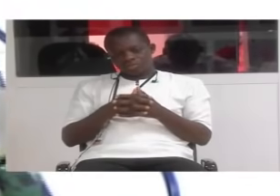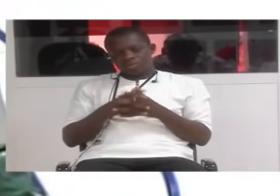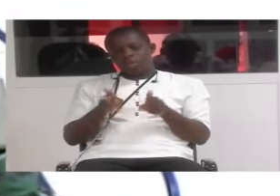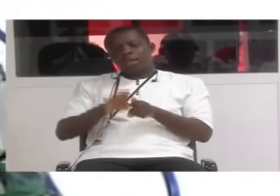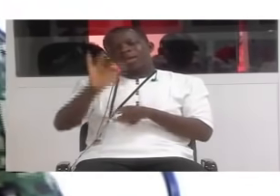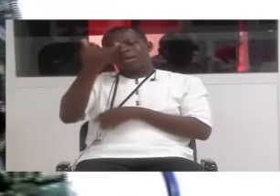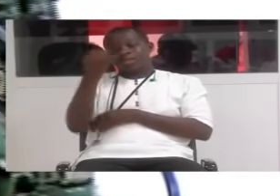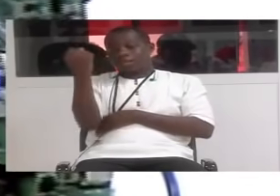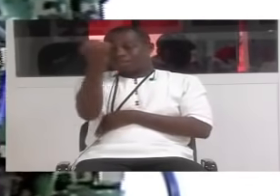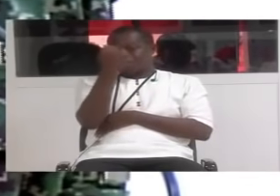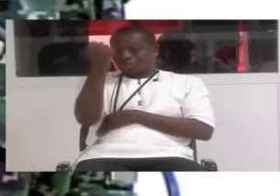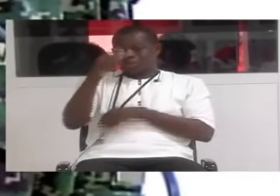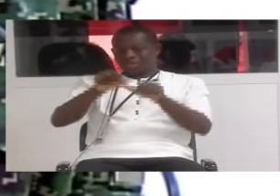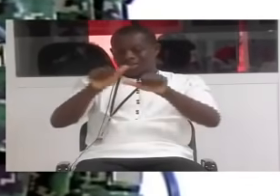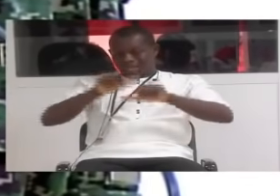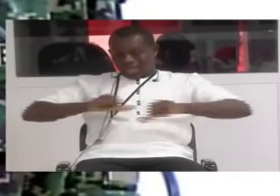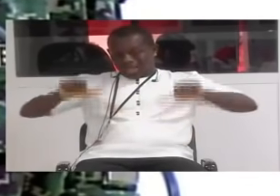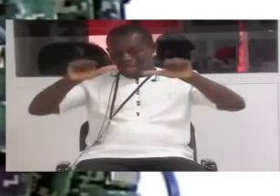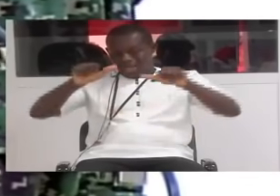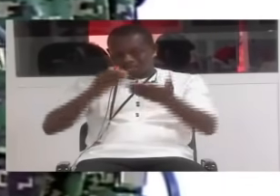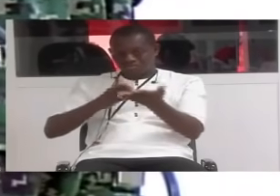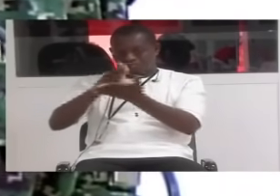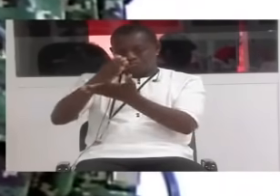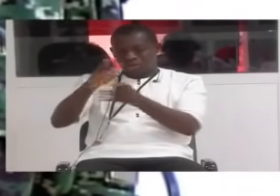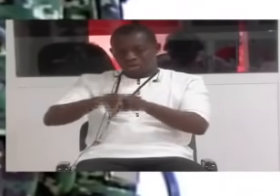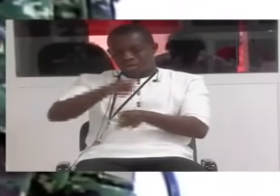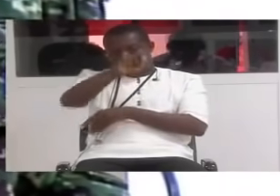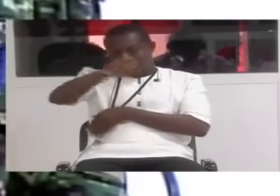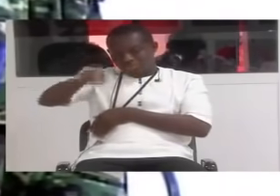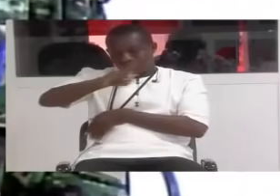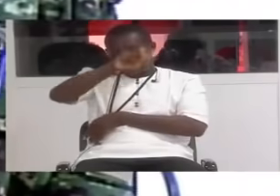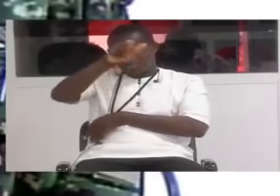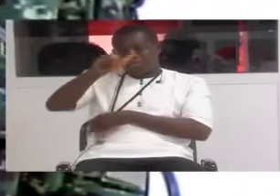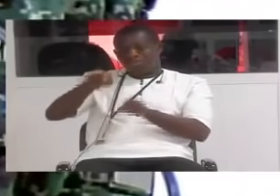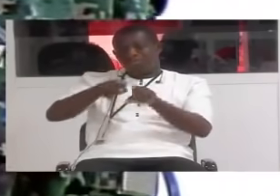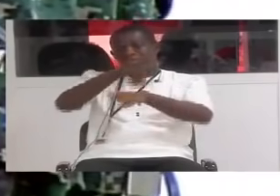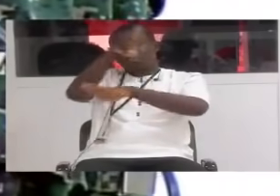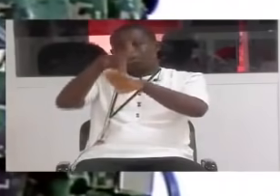ndax fuñ jaar dem ci garden bi. Yes, amuñ fenen fuñ génné fudu génné